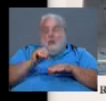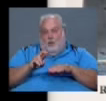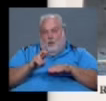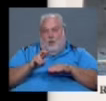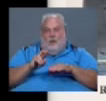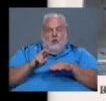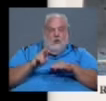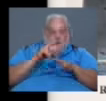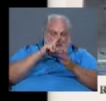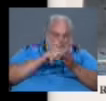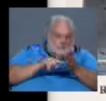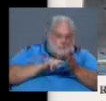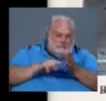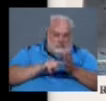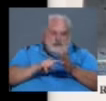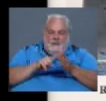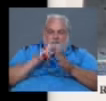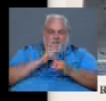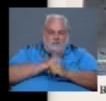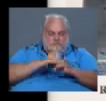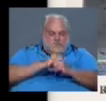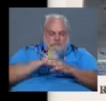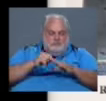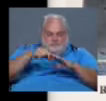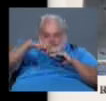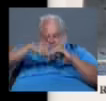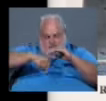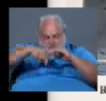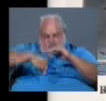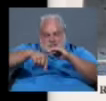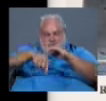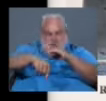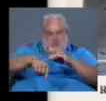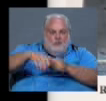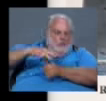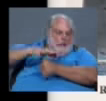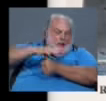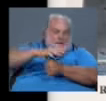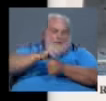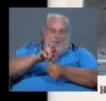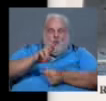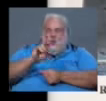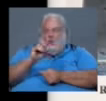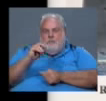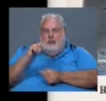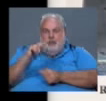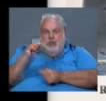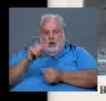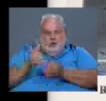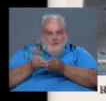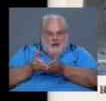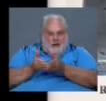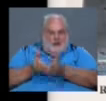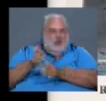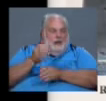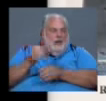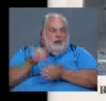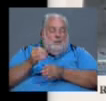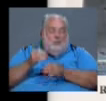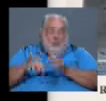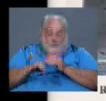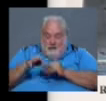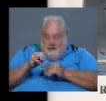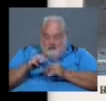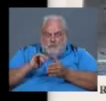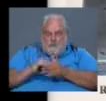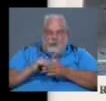mine detecting sensor packages off the ship, again, either via the helicopter or remote vehicle. And then once the mines are located, we can neutralize